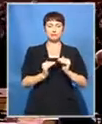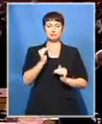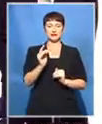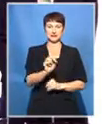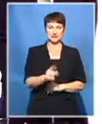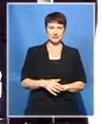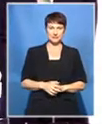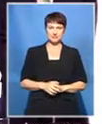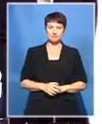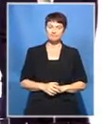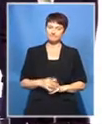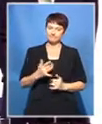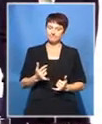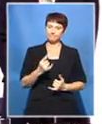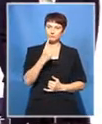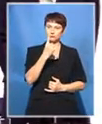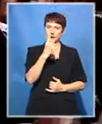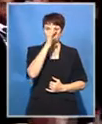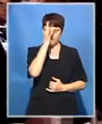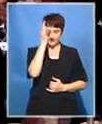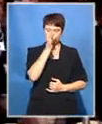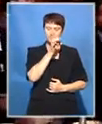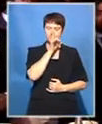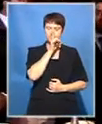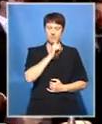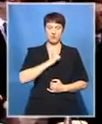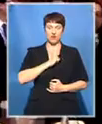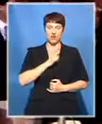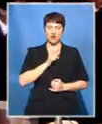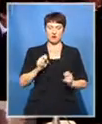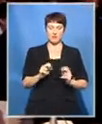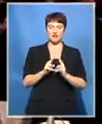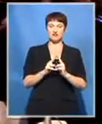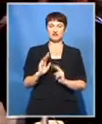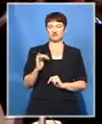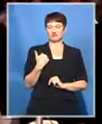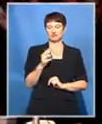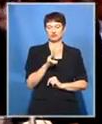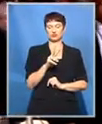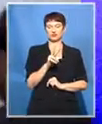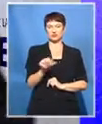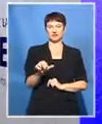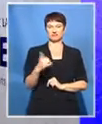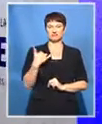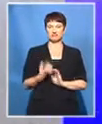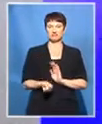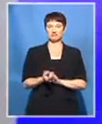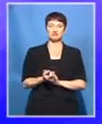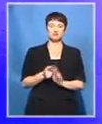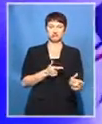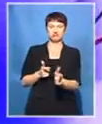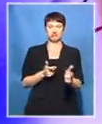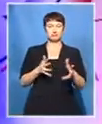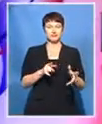reasons. A minute's silence to remember those killed in the terrorist attacks just over 2 weeks ago. US President Barack